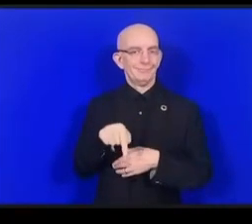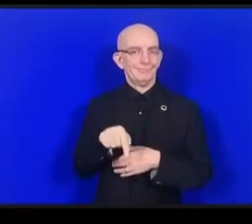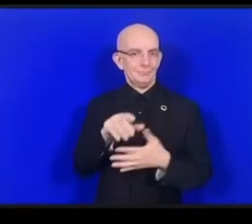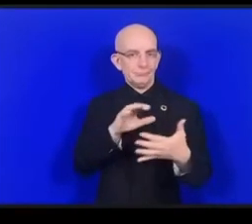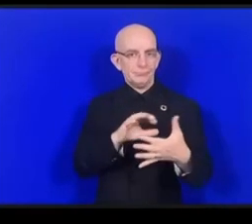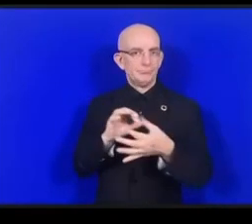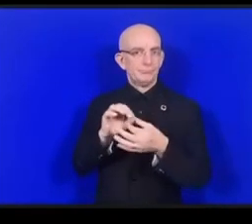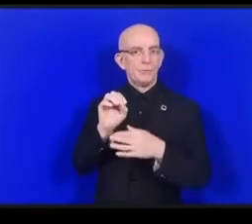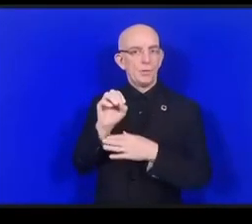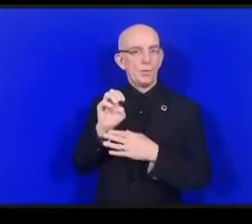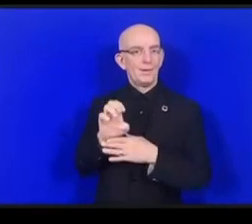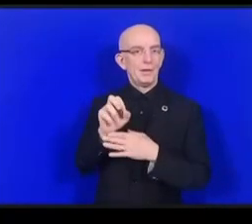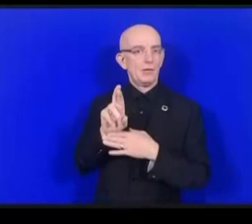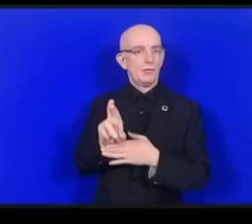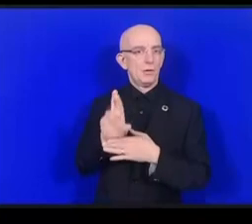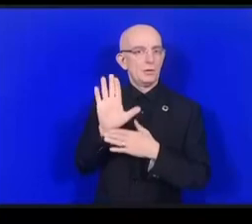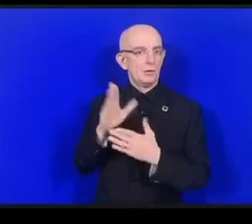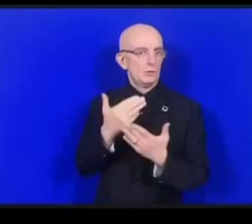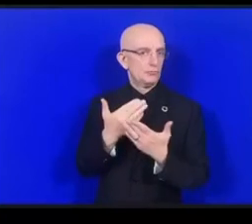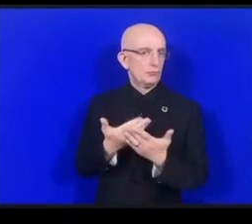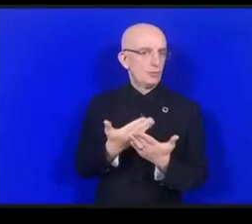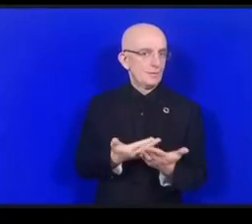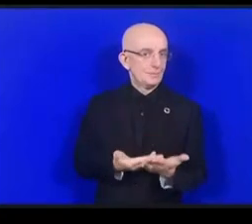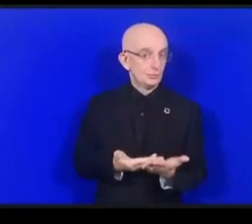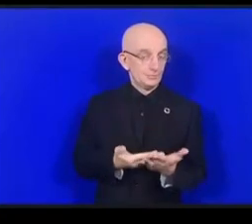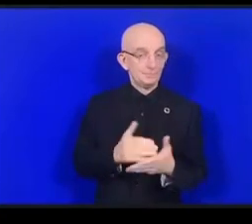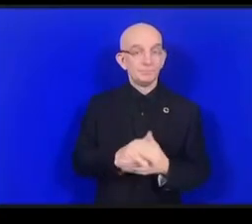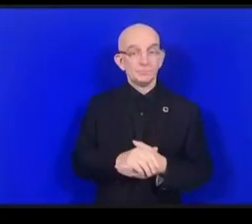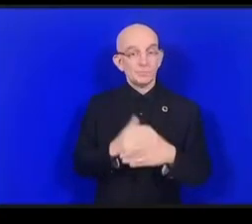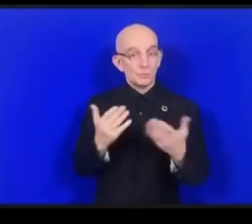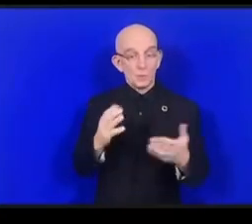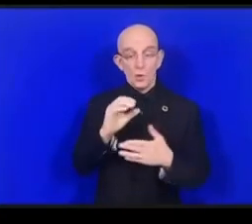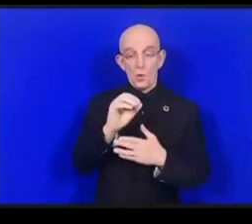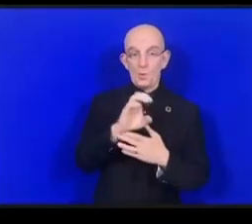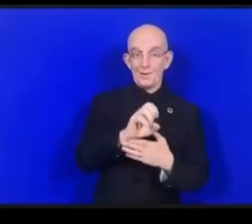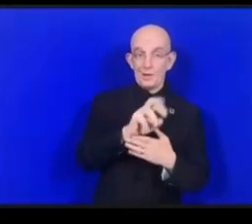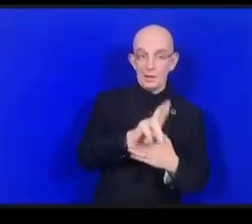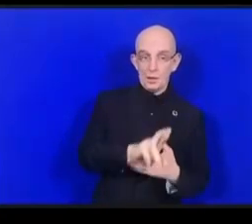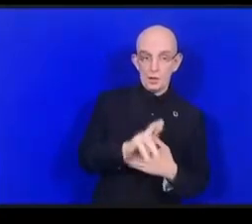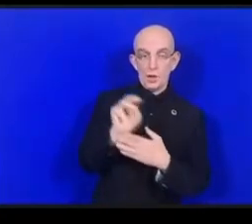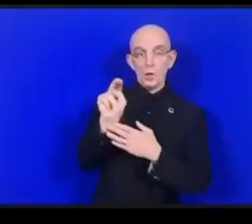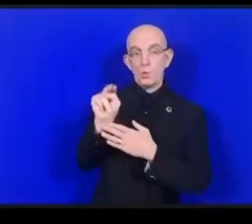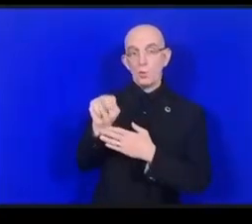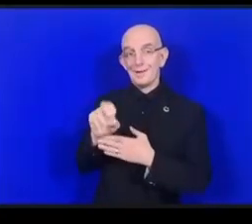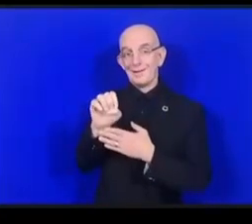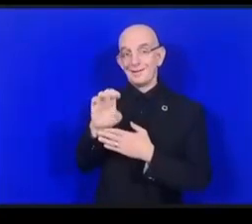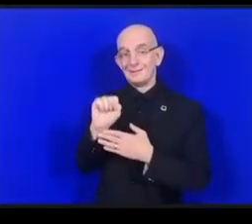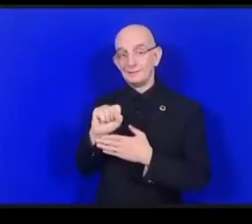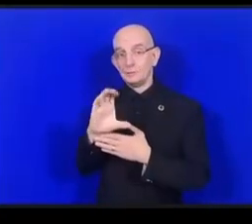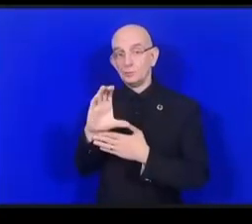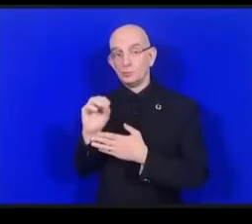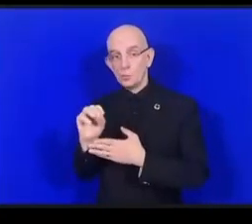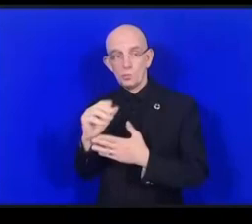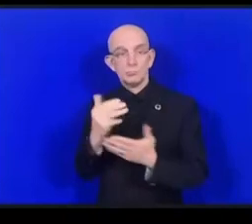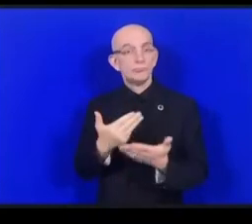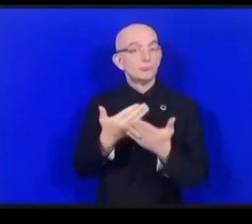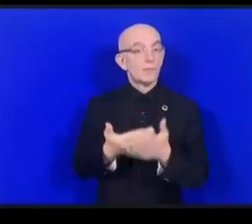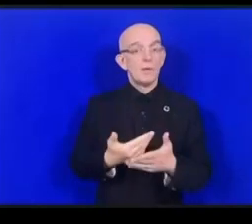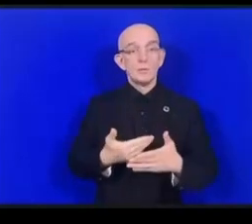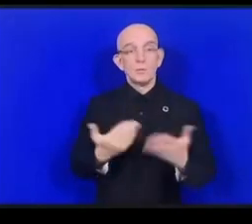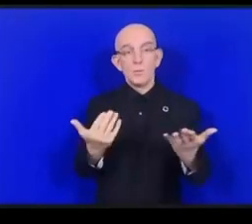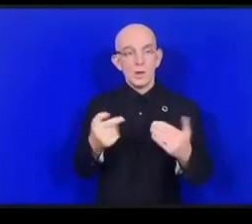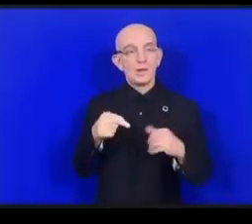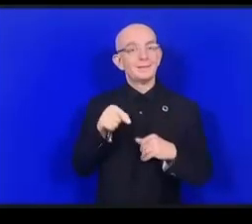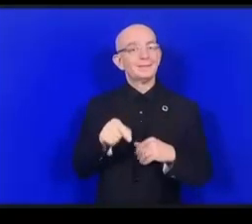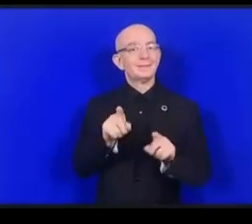OER, UNESCO recommendation is a normative legal document signed by 193 countries.